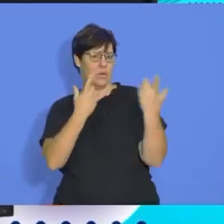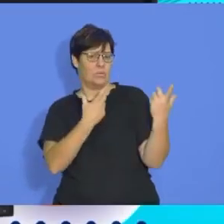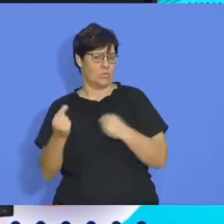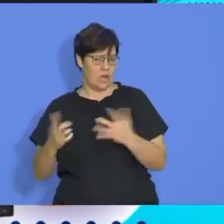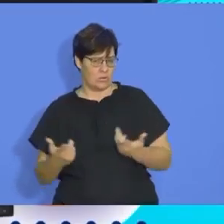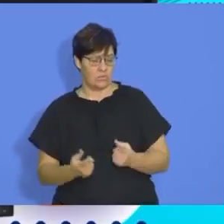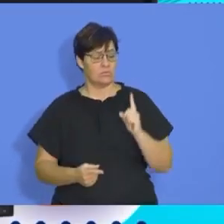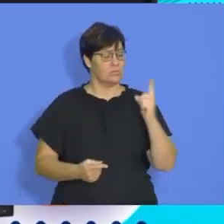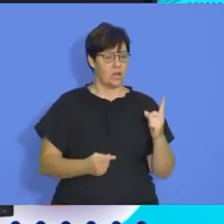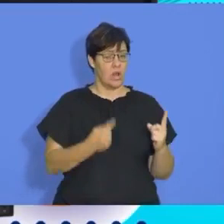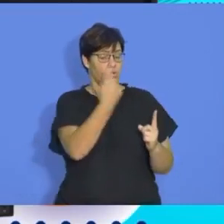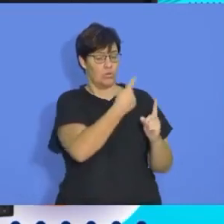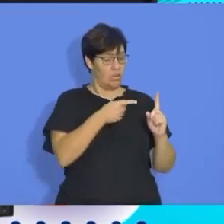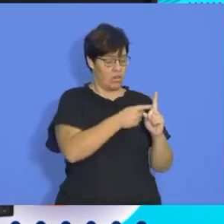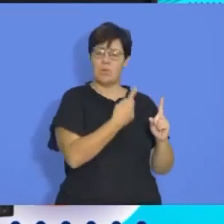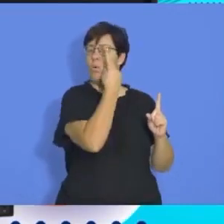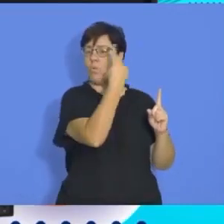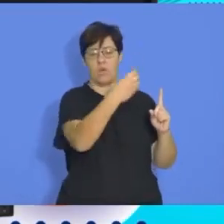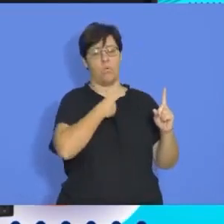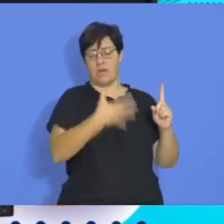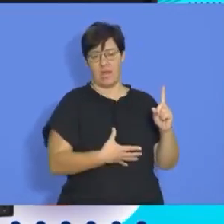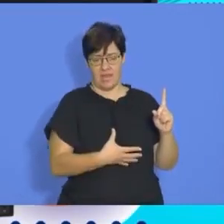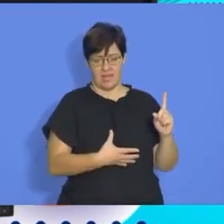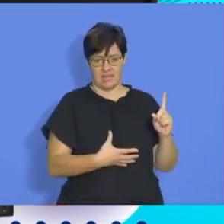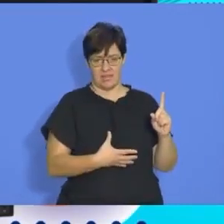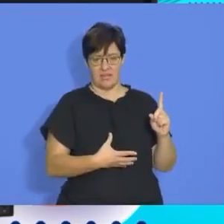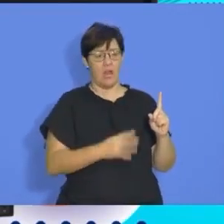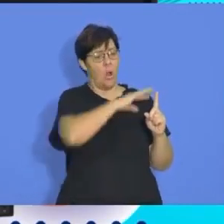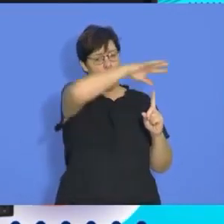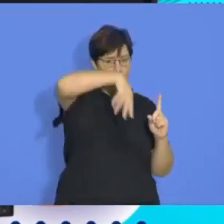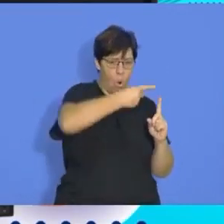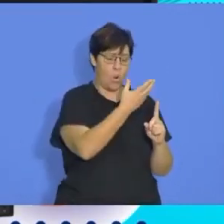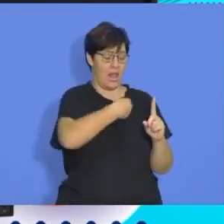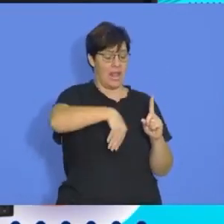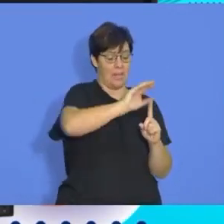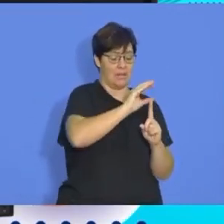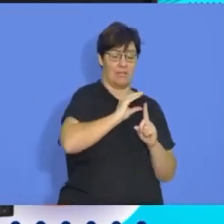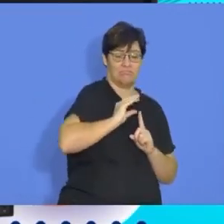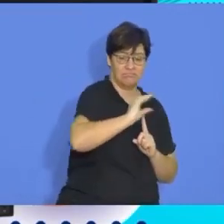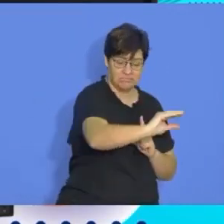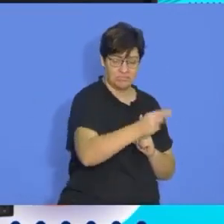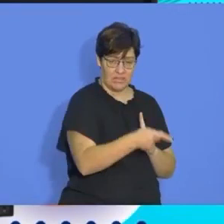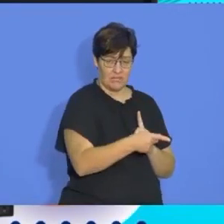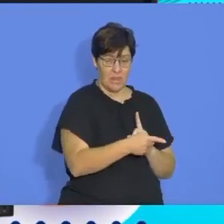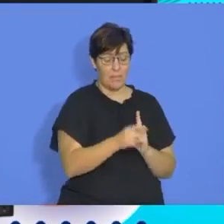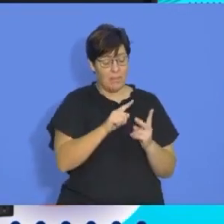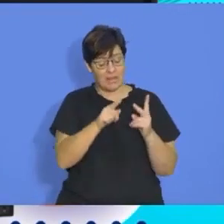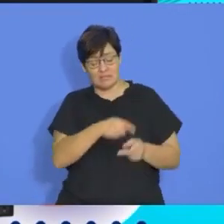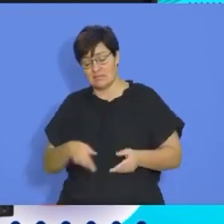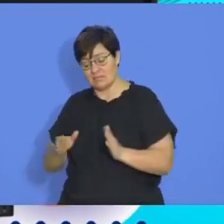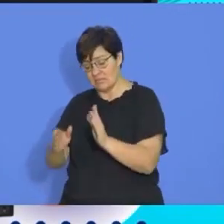sole trader, there is just that one owner that provides all the capital. But when you're looking at a